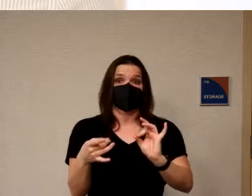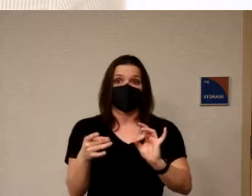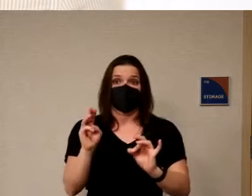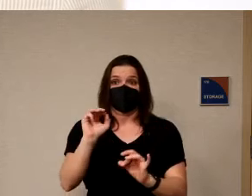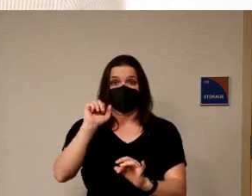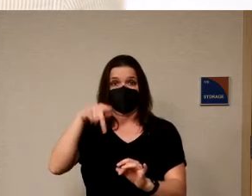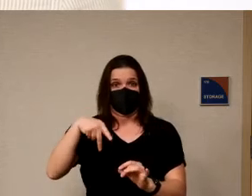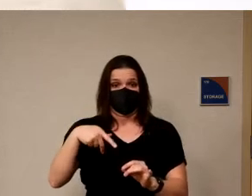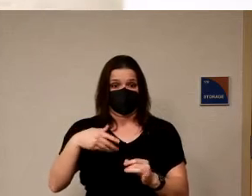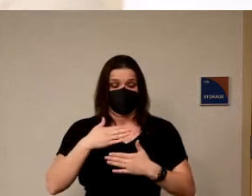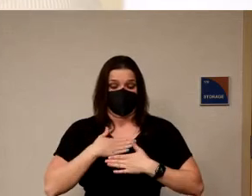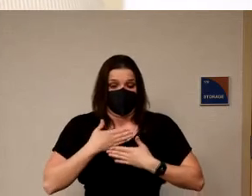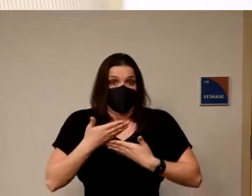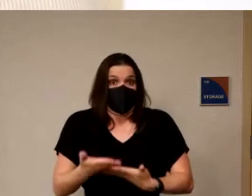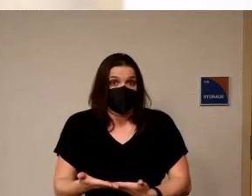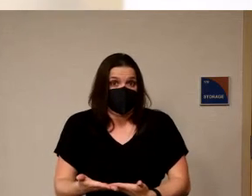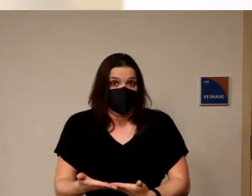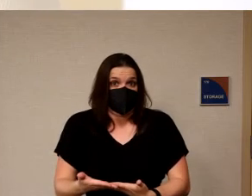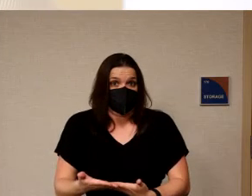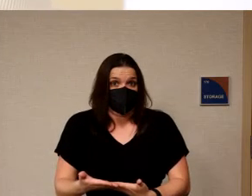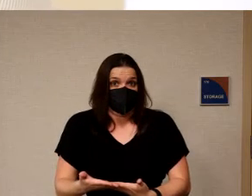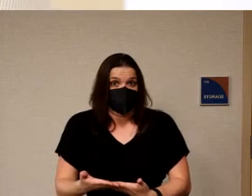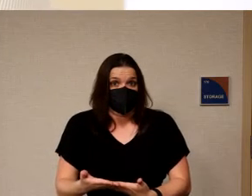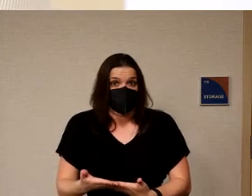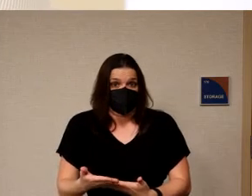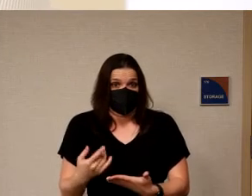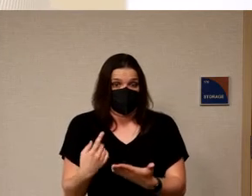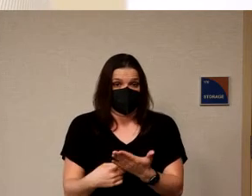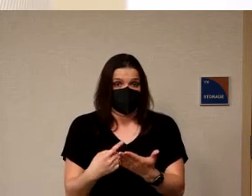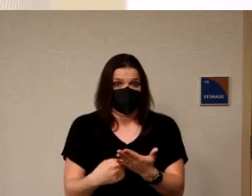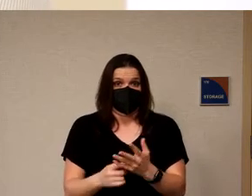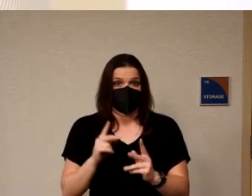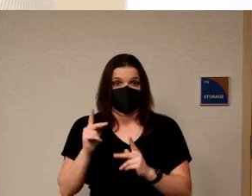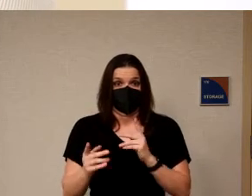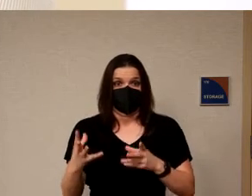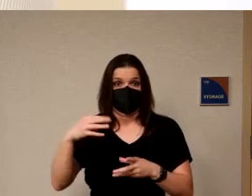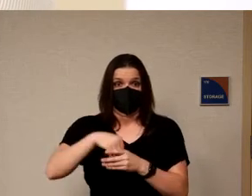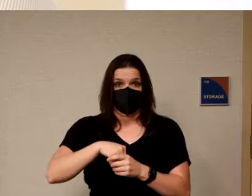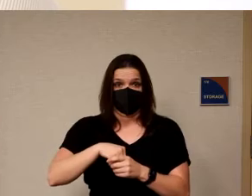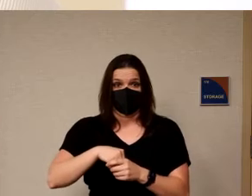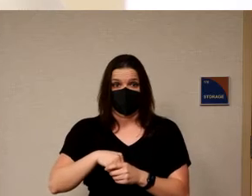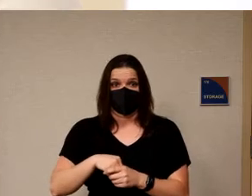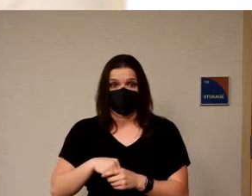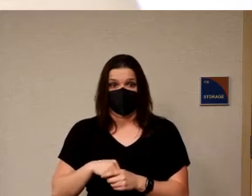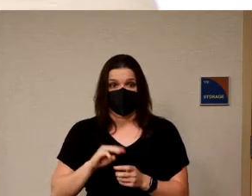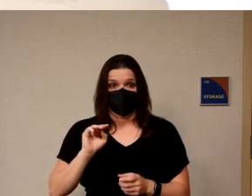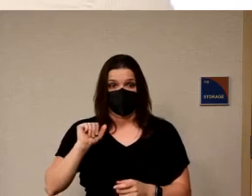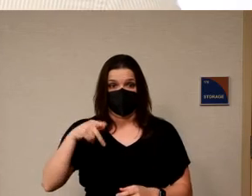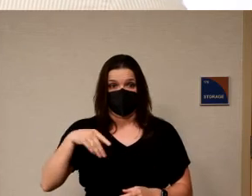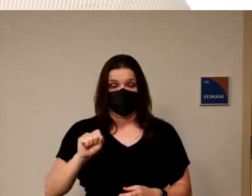drafts that we have provided before we go over the public submission maps as well?